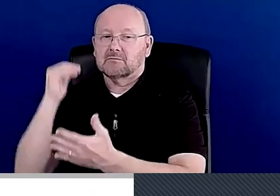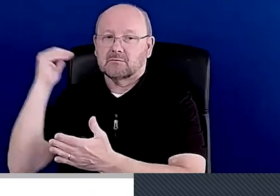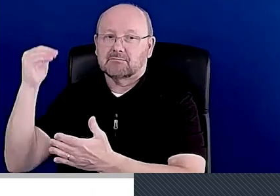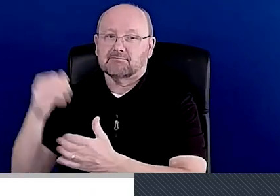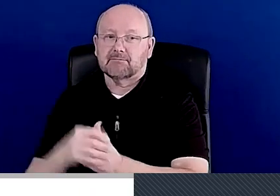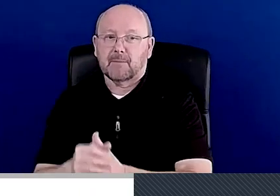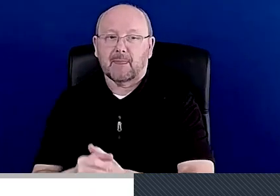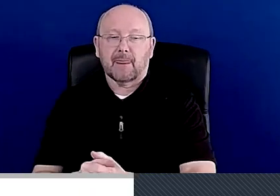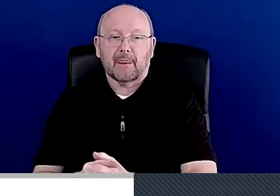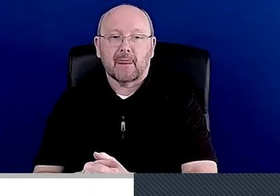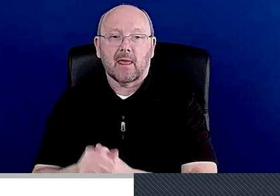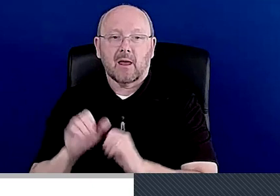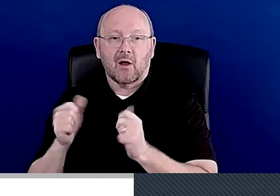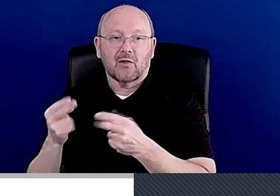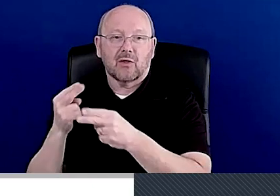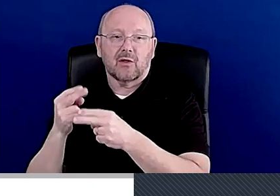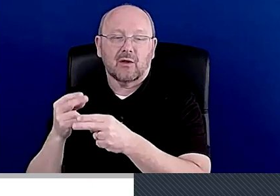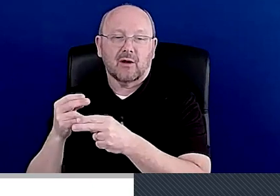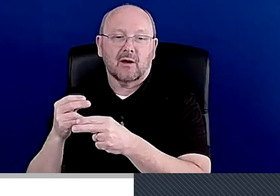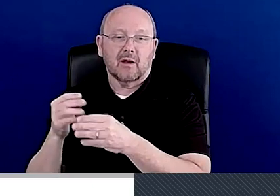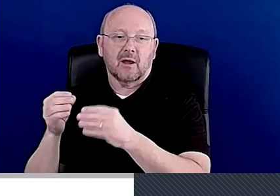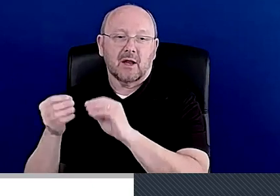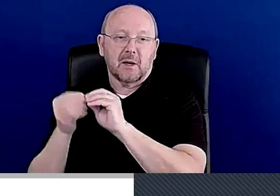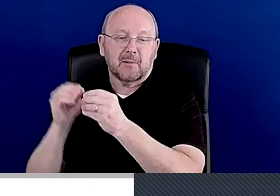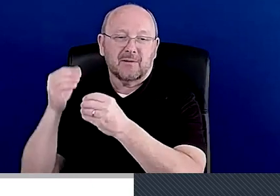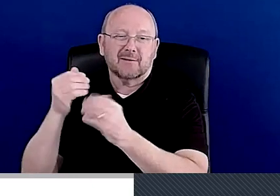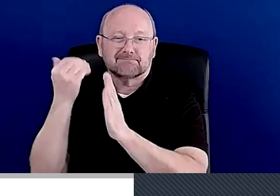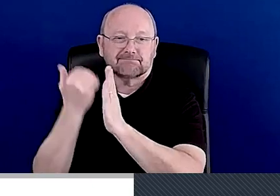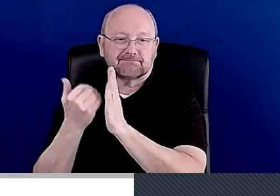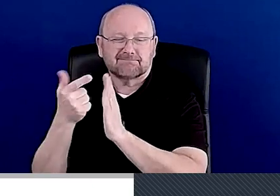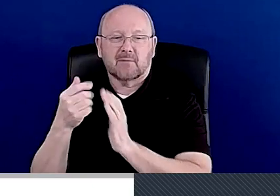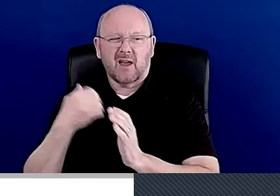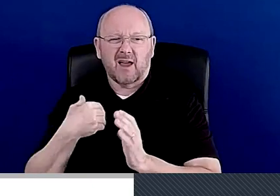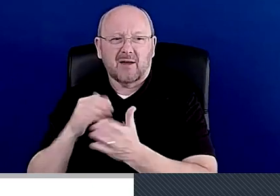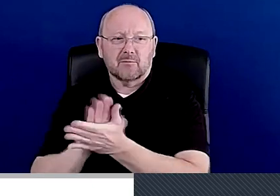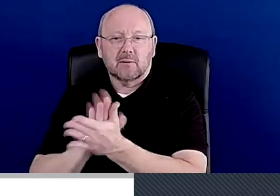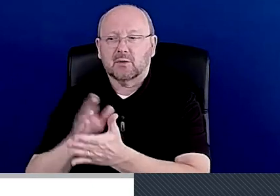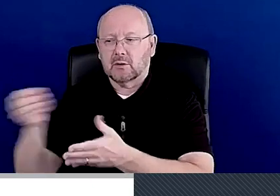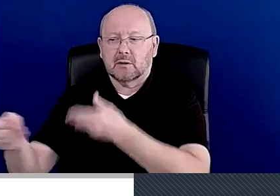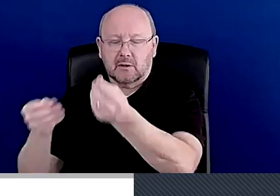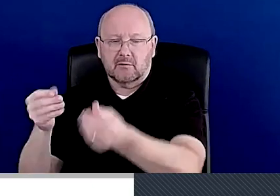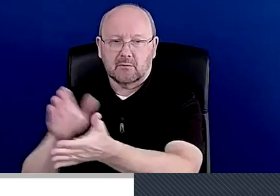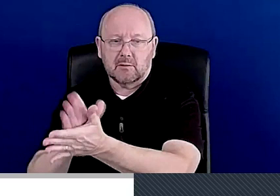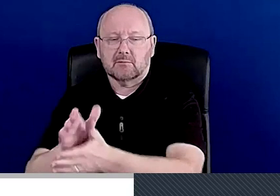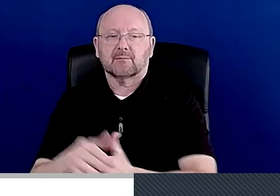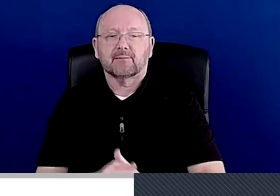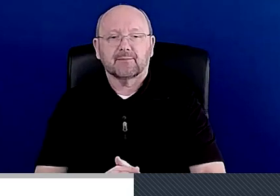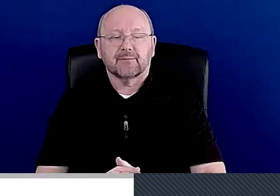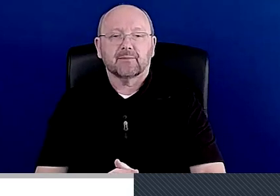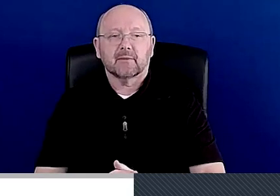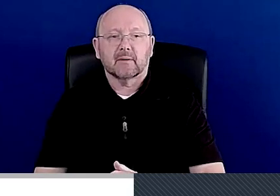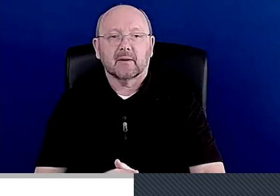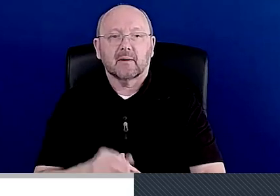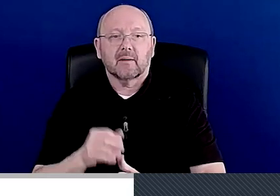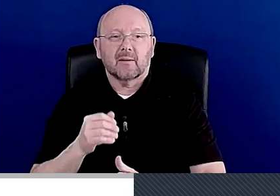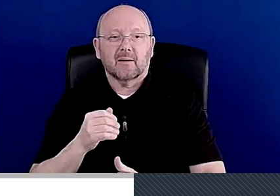And all their contact numbers on the sheet. I have handouts for those of you who are here. But just to let you know, we have a